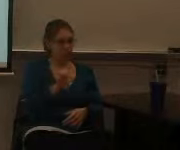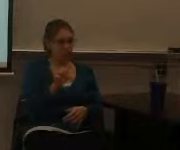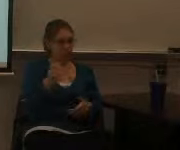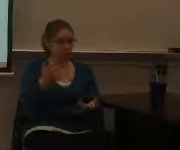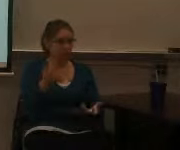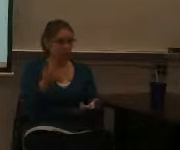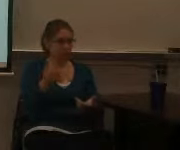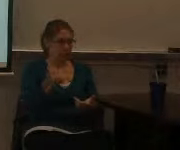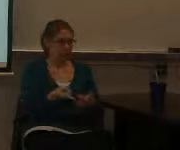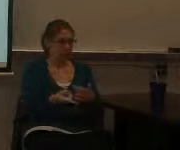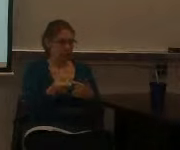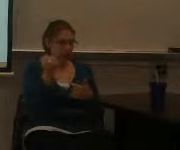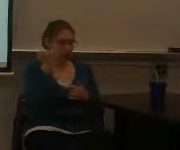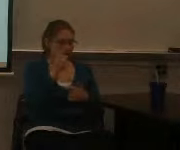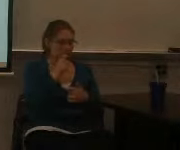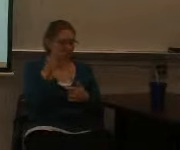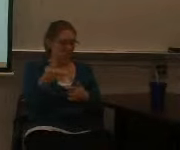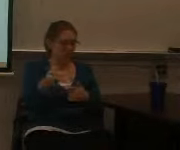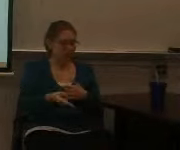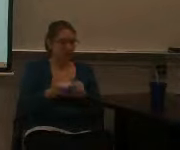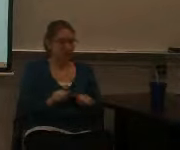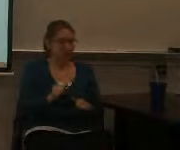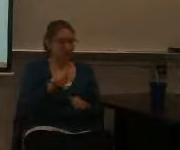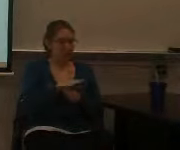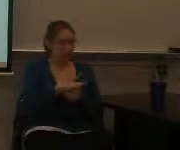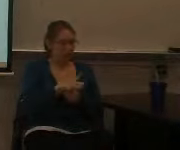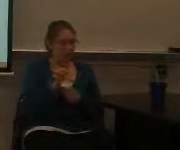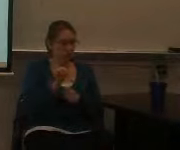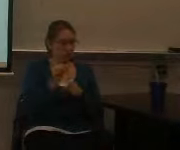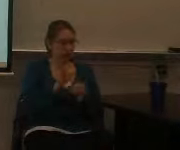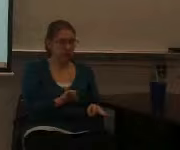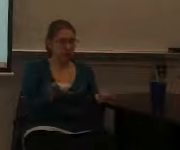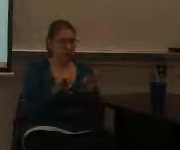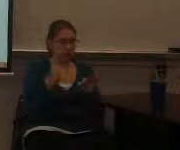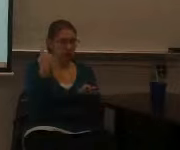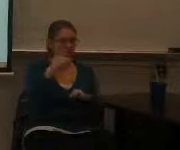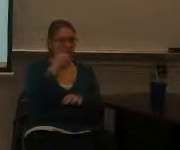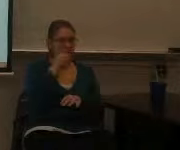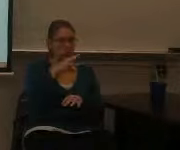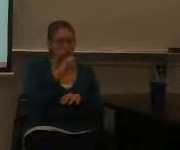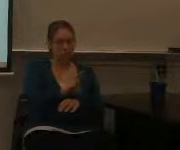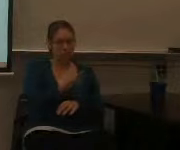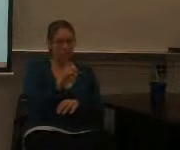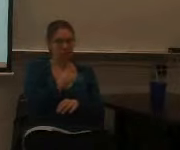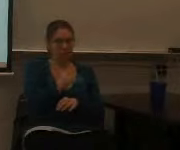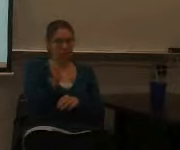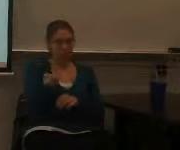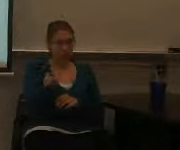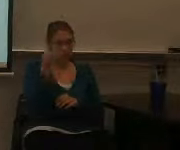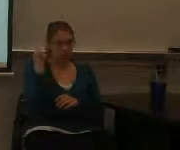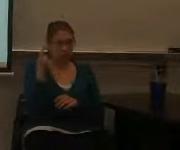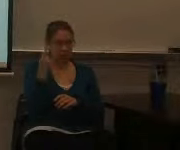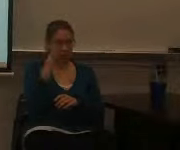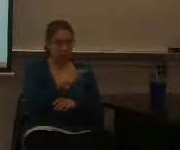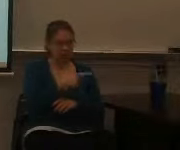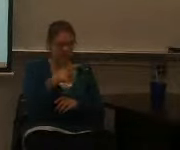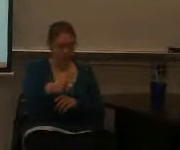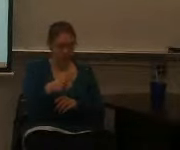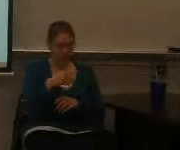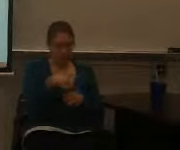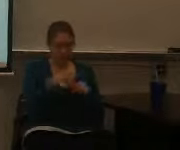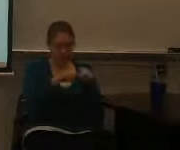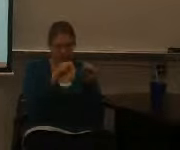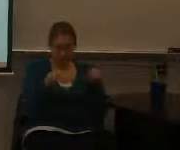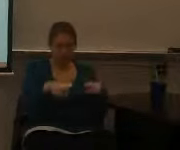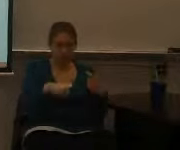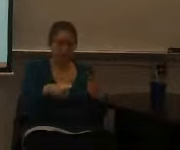then has historically been, well, these could be areas where the key to the food web is understanding the primary producers in the